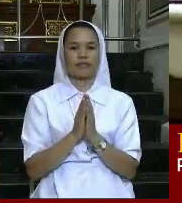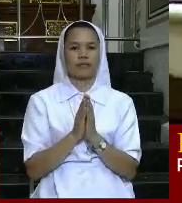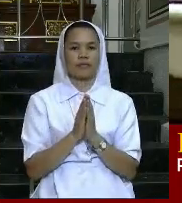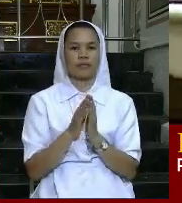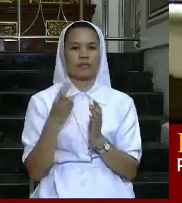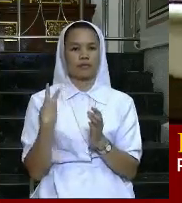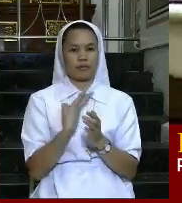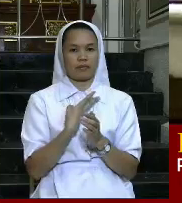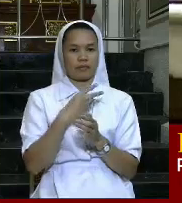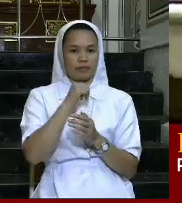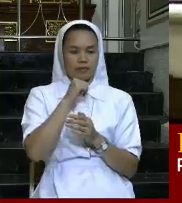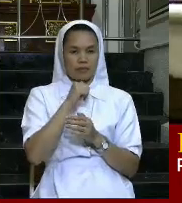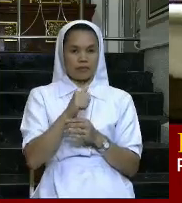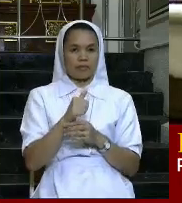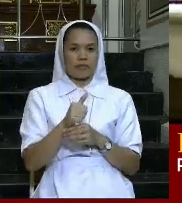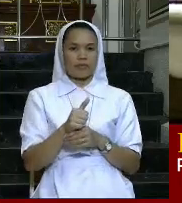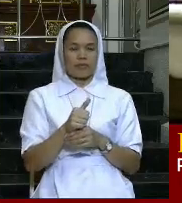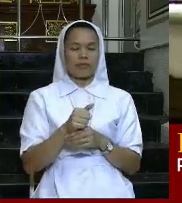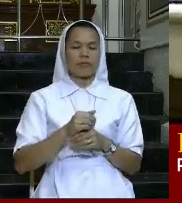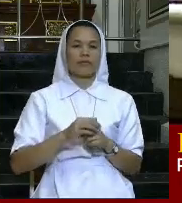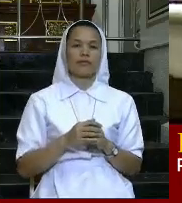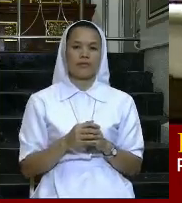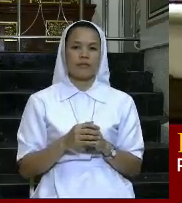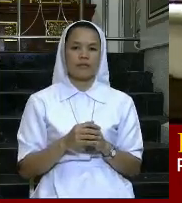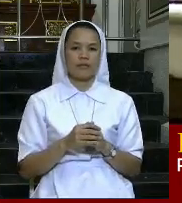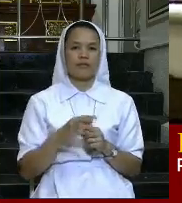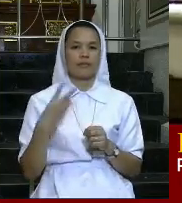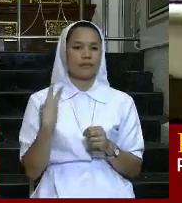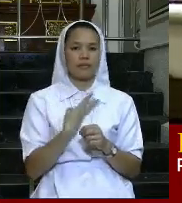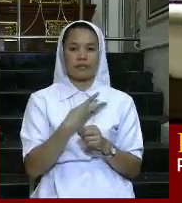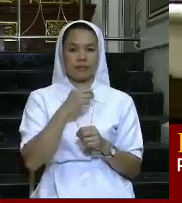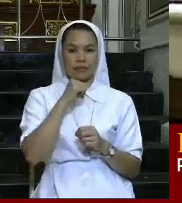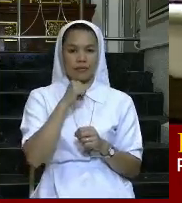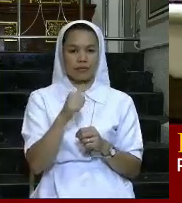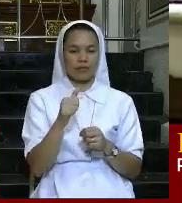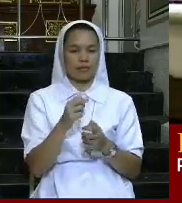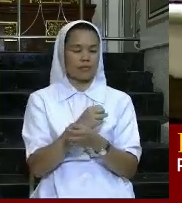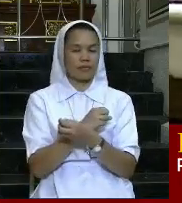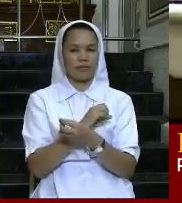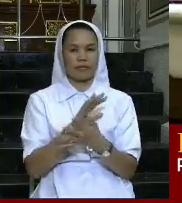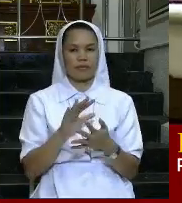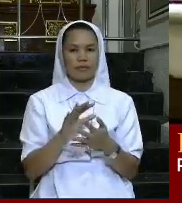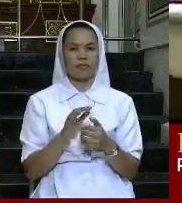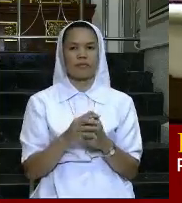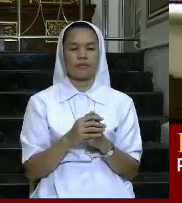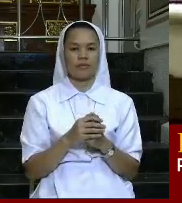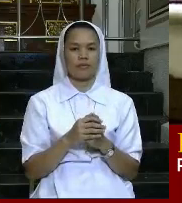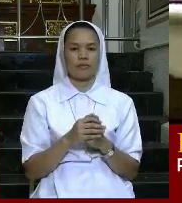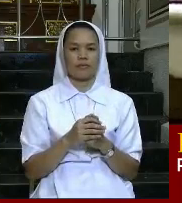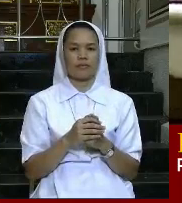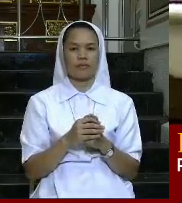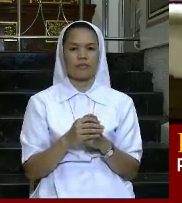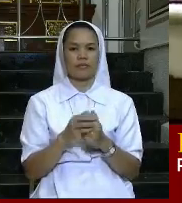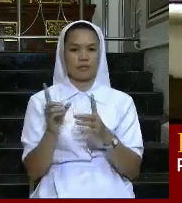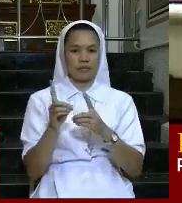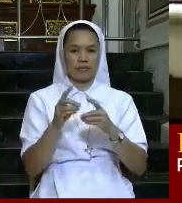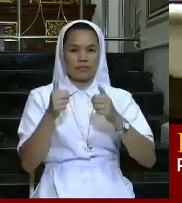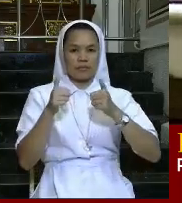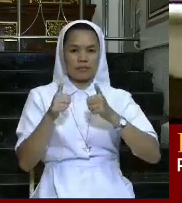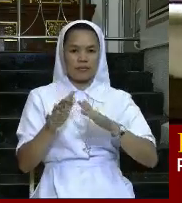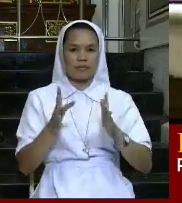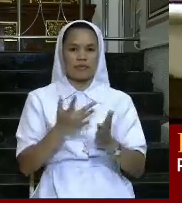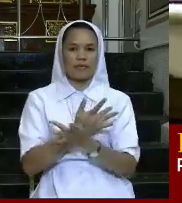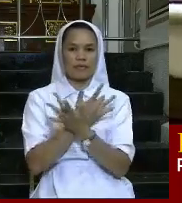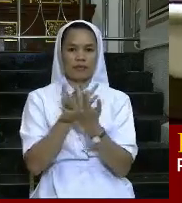we that helpless? Are we that isolated? Do we allow our hearts